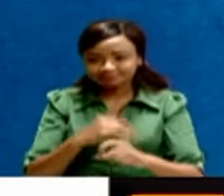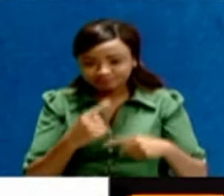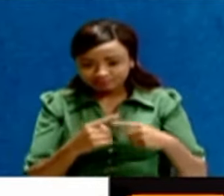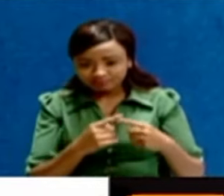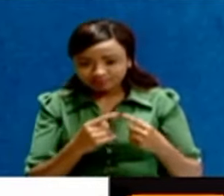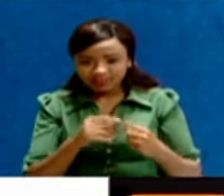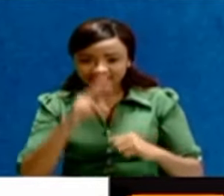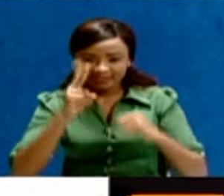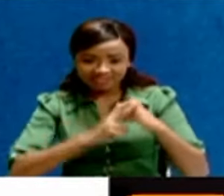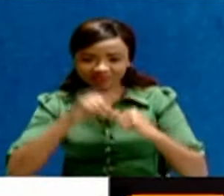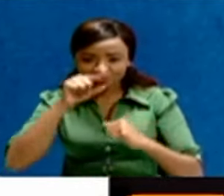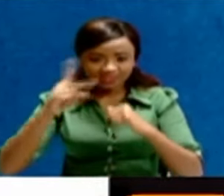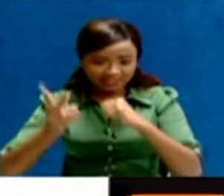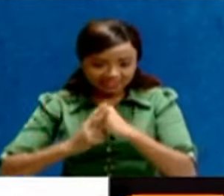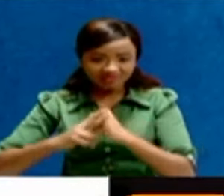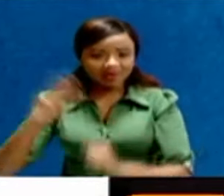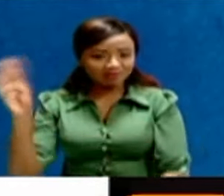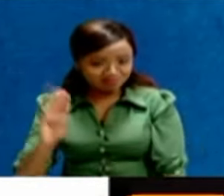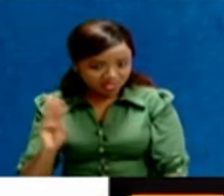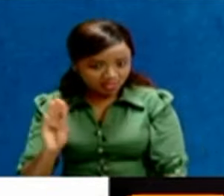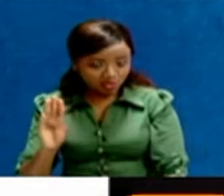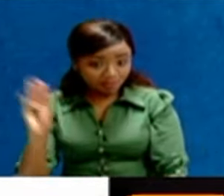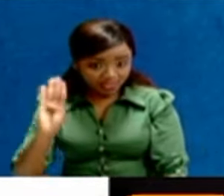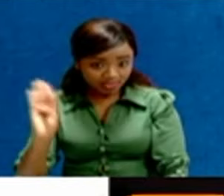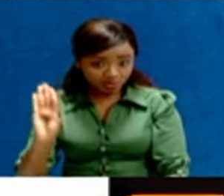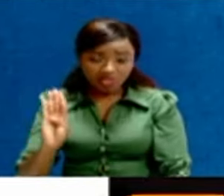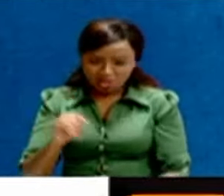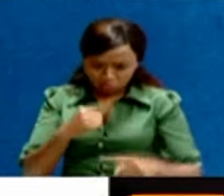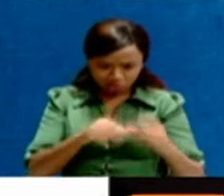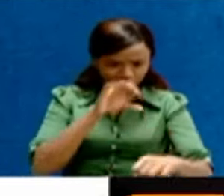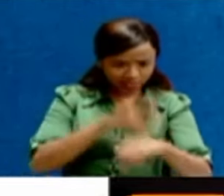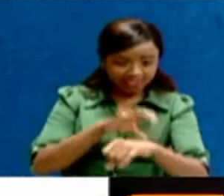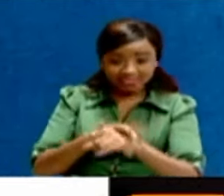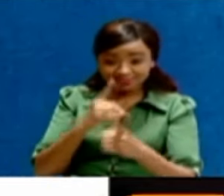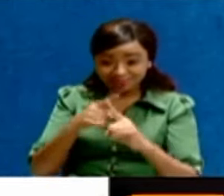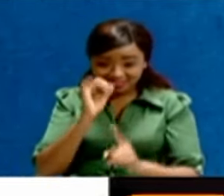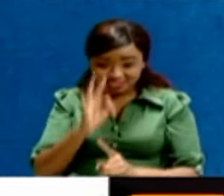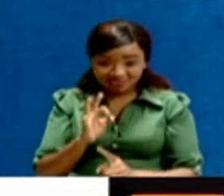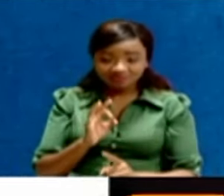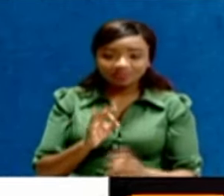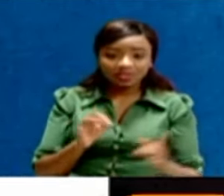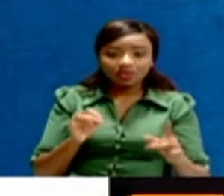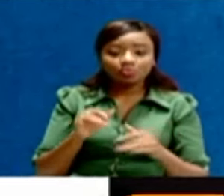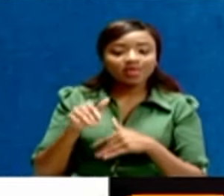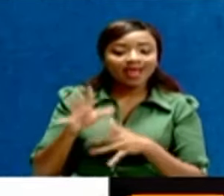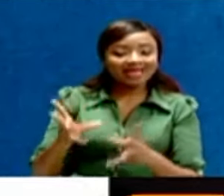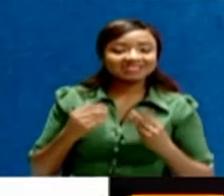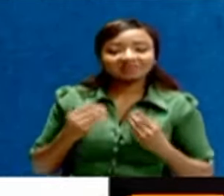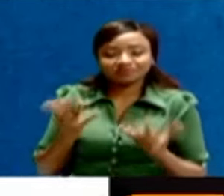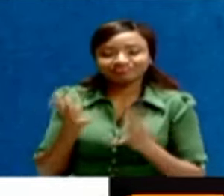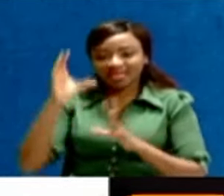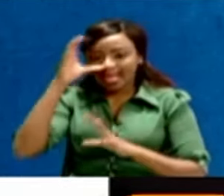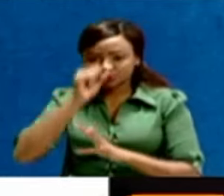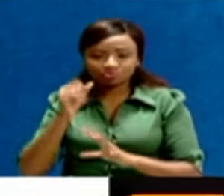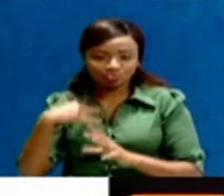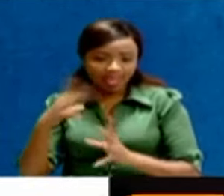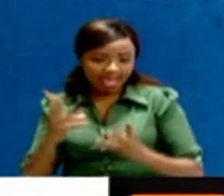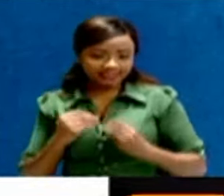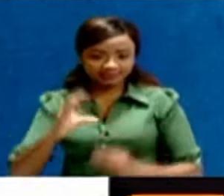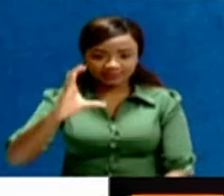about $7.7 billion. But if we had voted for even the CRA formula, assuming that the CRA